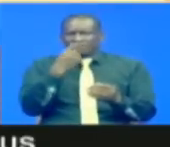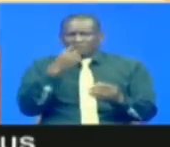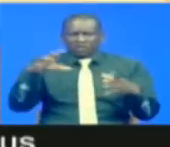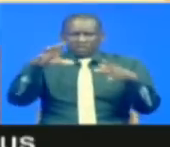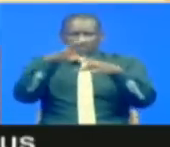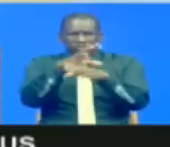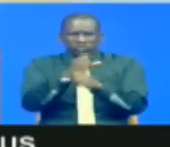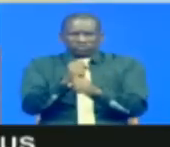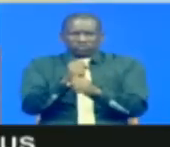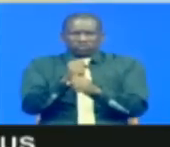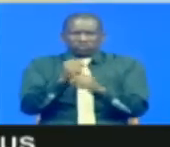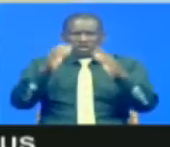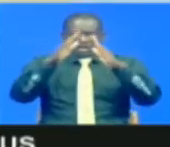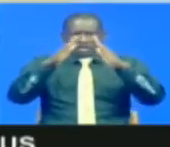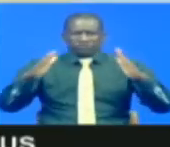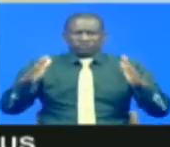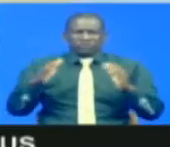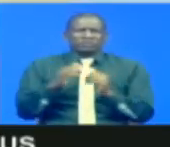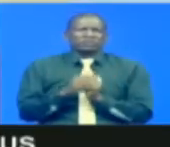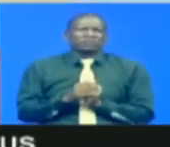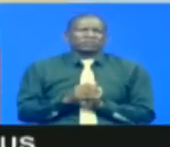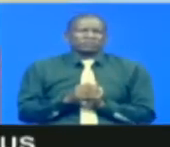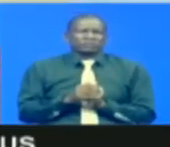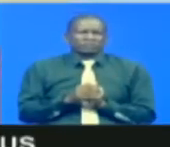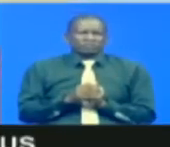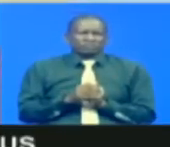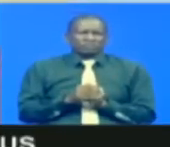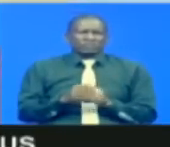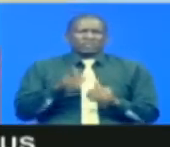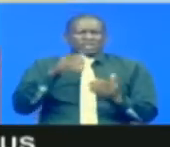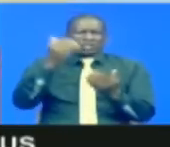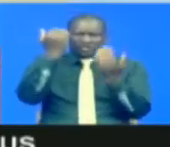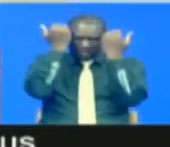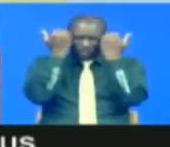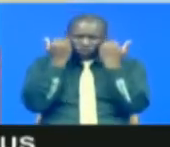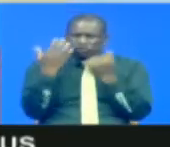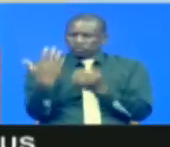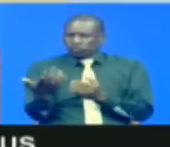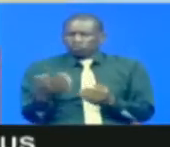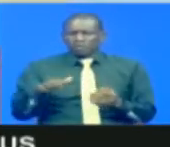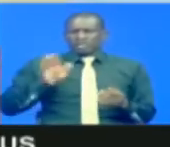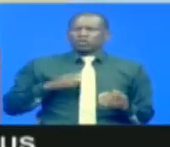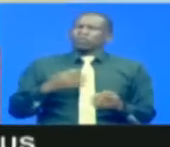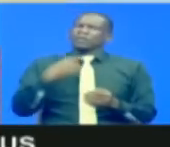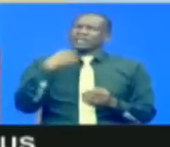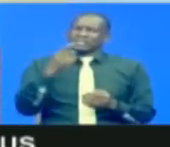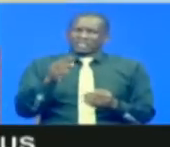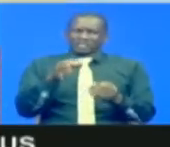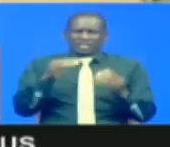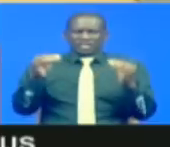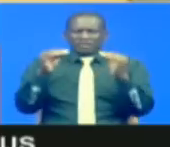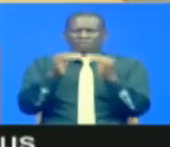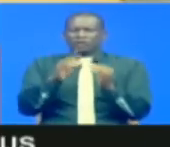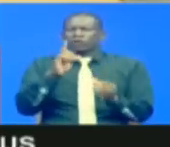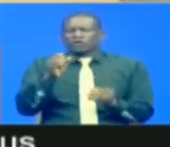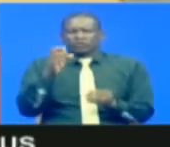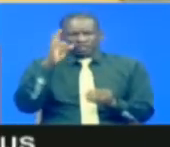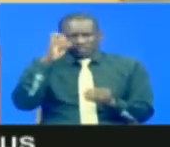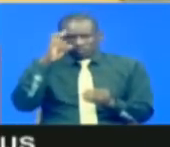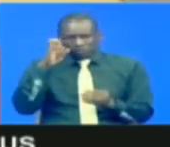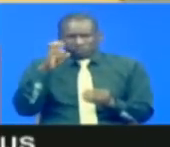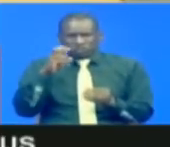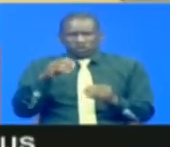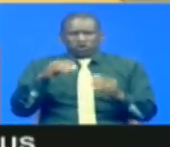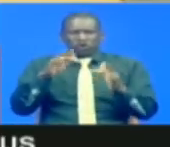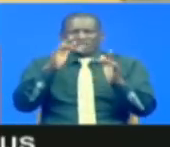Association apartments. In her court documents, the woman claimed she met one of the suspects on an